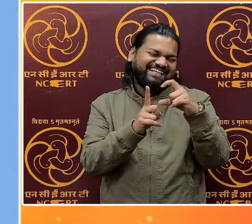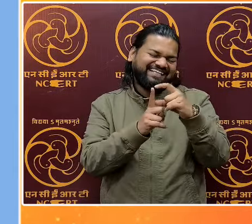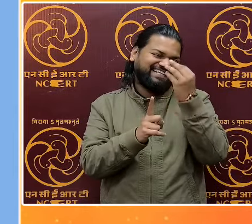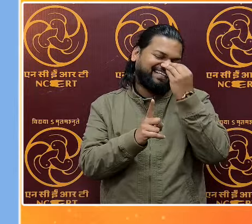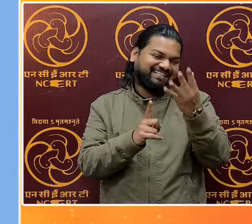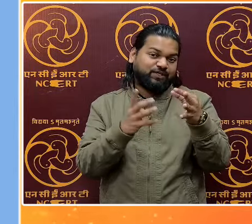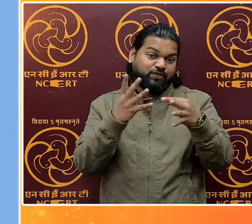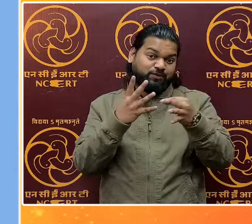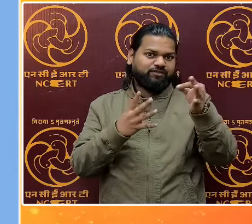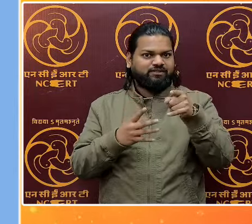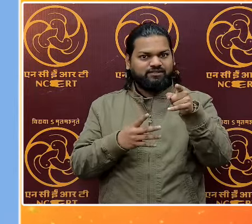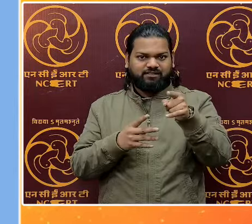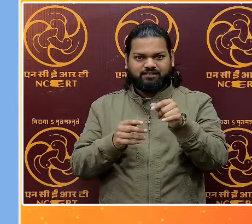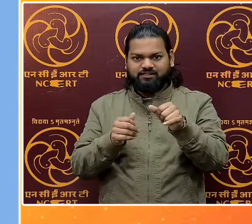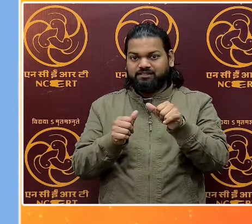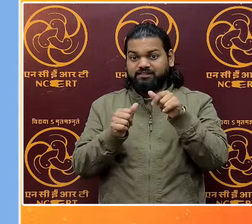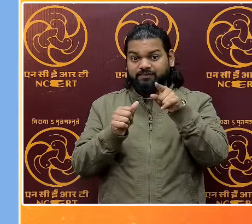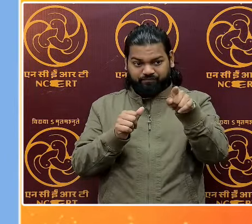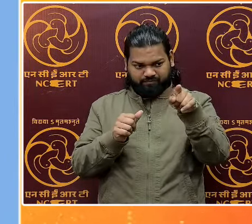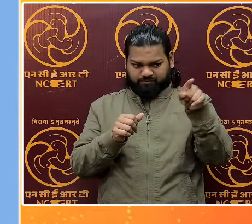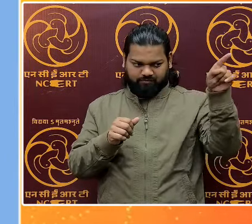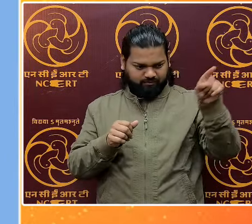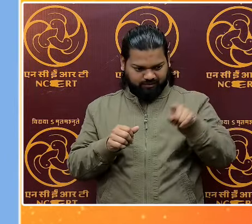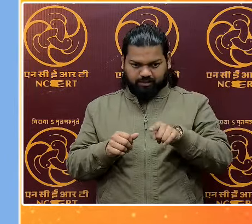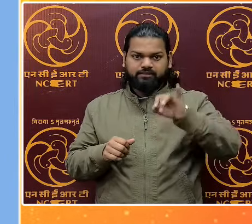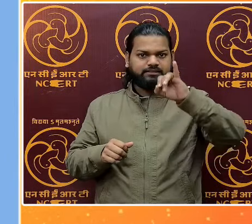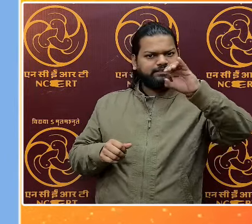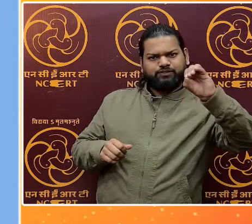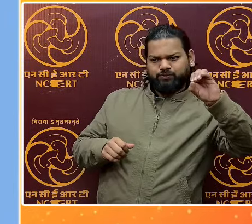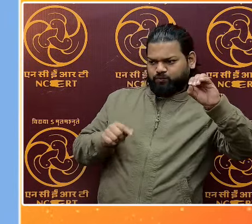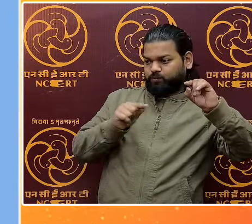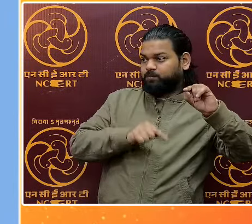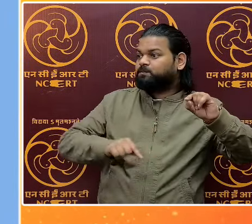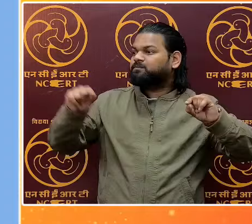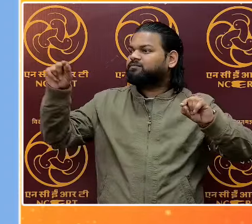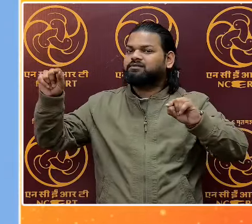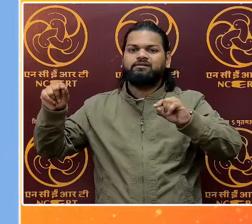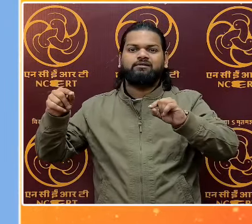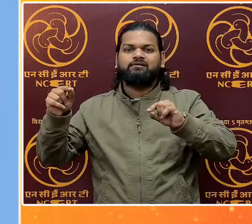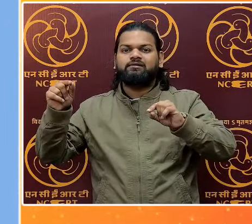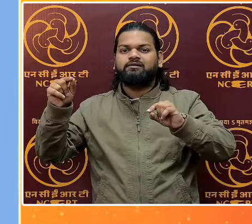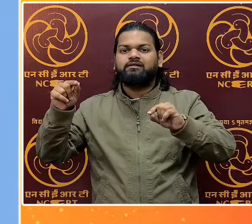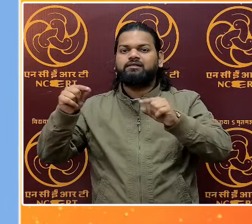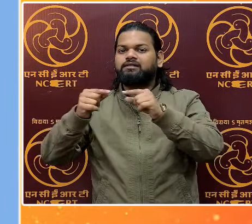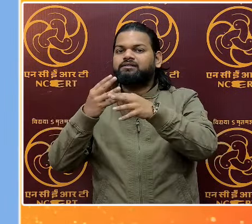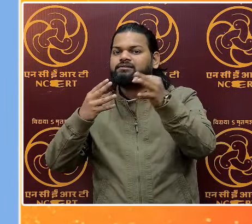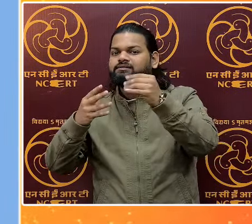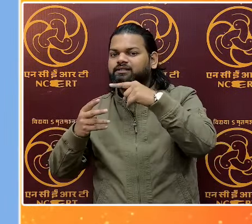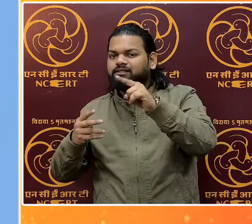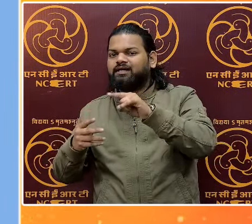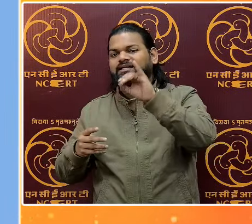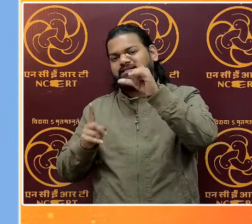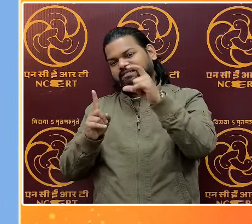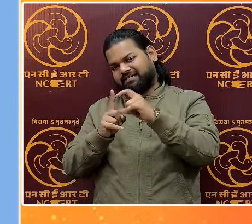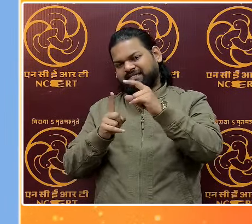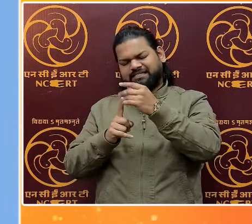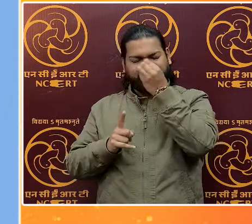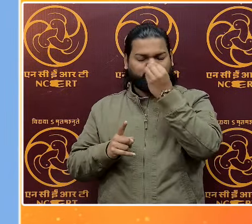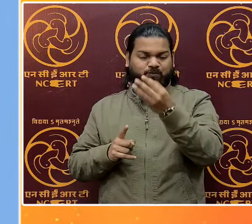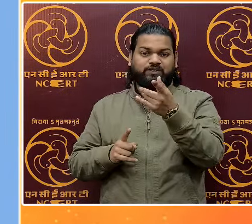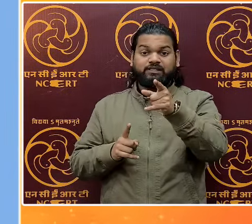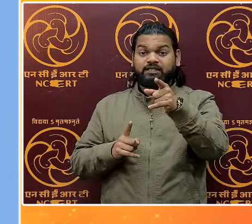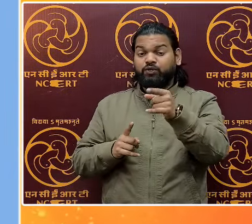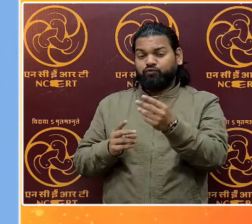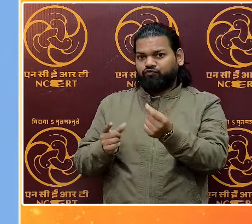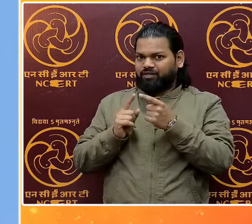have found out that angle of incidence is 60 degrees, so is the angle of reflection. So, we will quickly see that